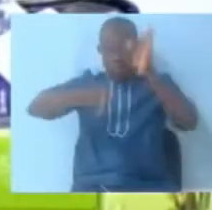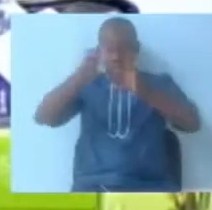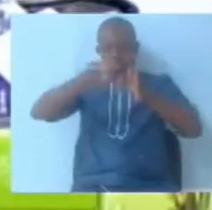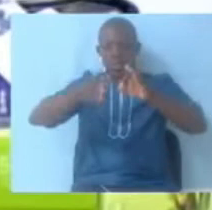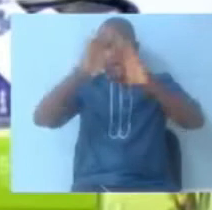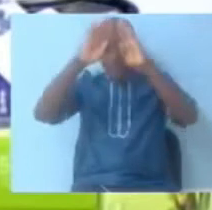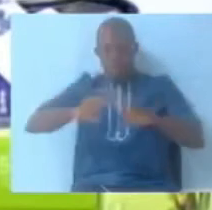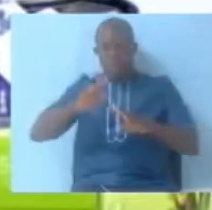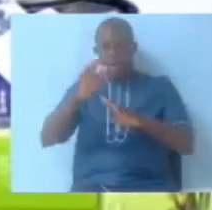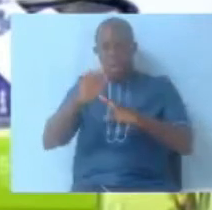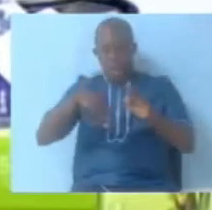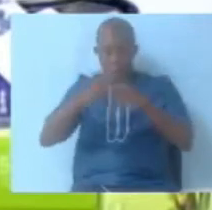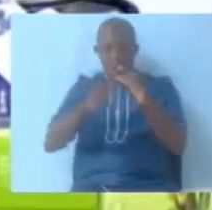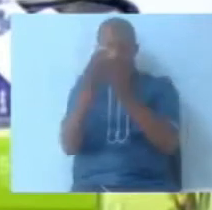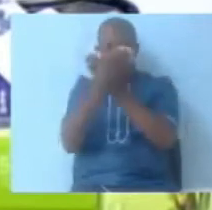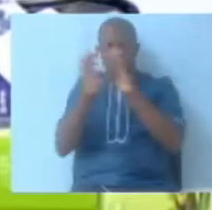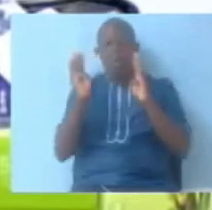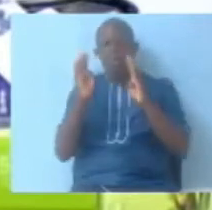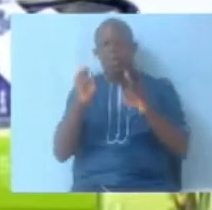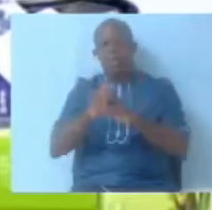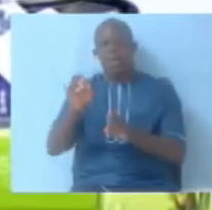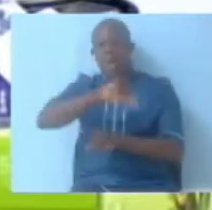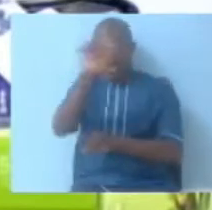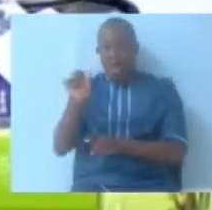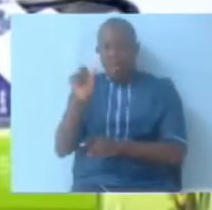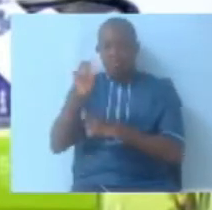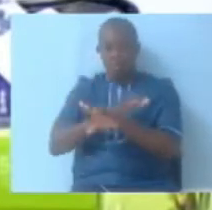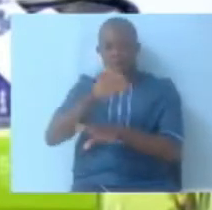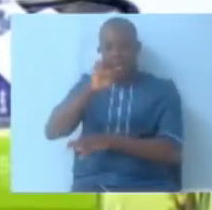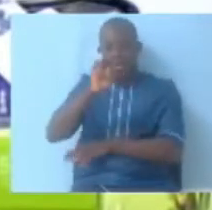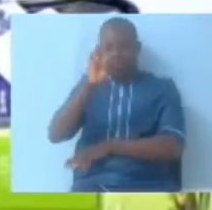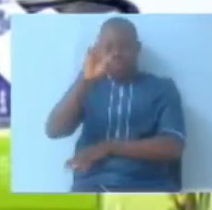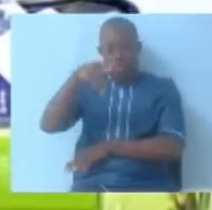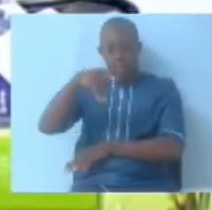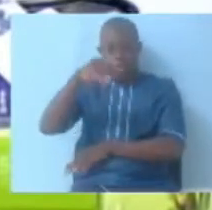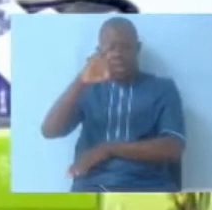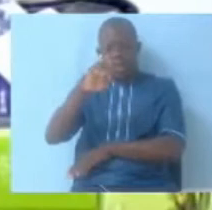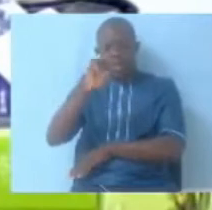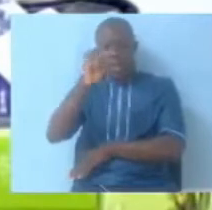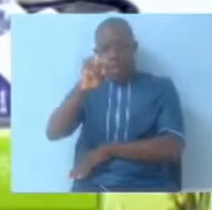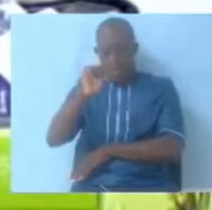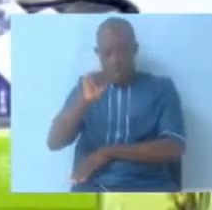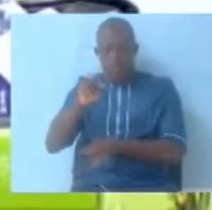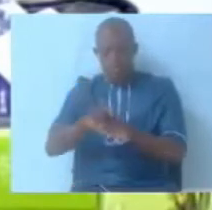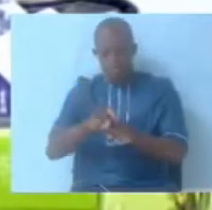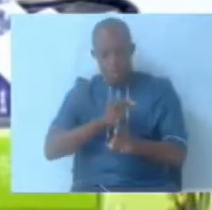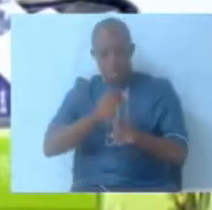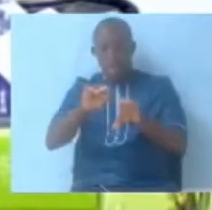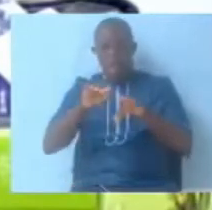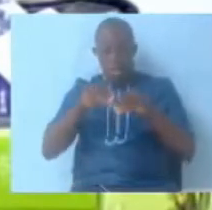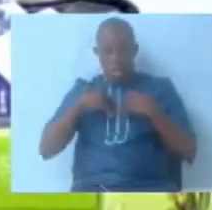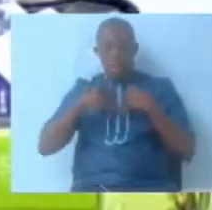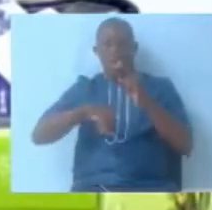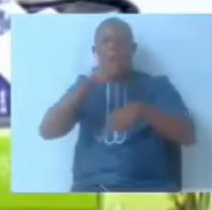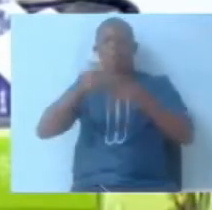wolem High Court to pur bail kuola karola. And the Supreme Court also upheld the position of the magistrate that he doesn't have jurisdiction to